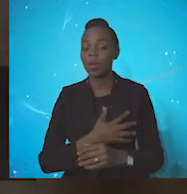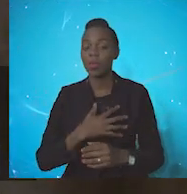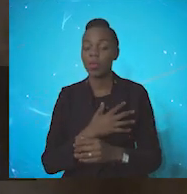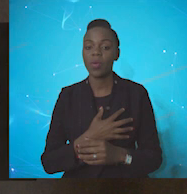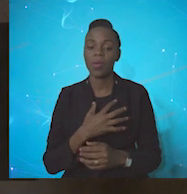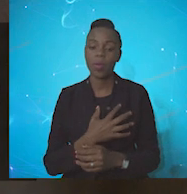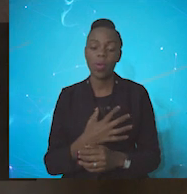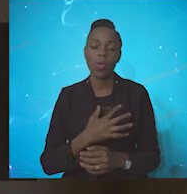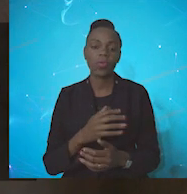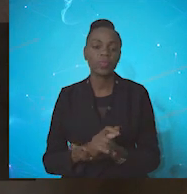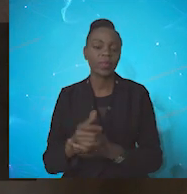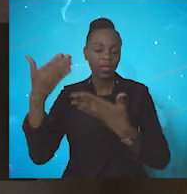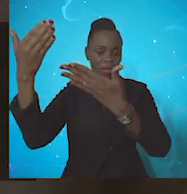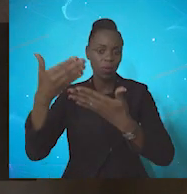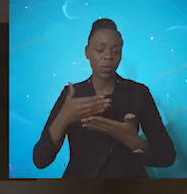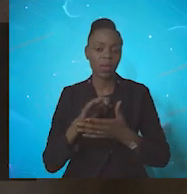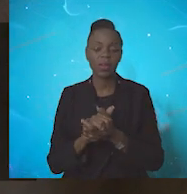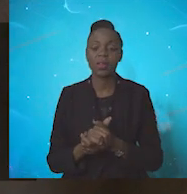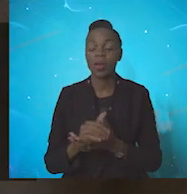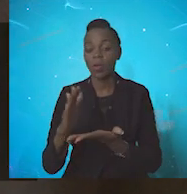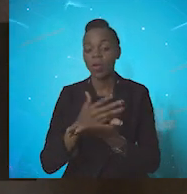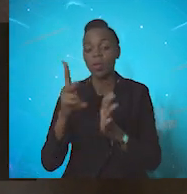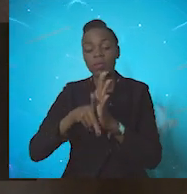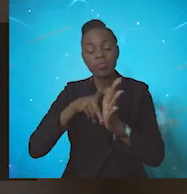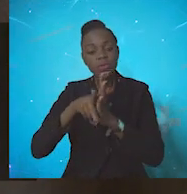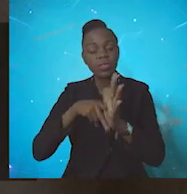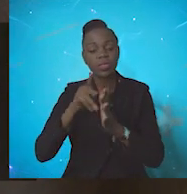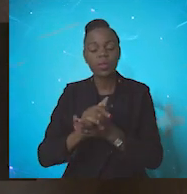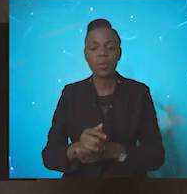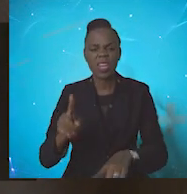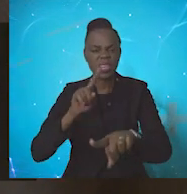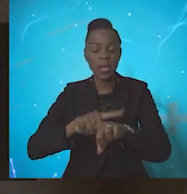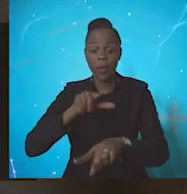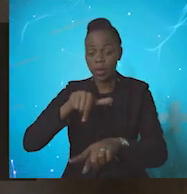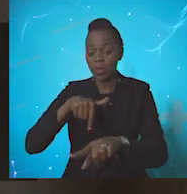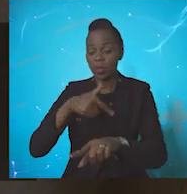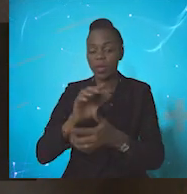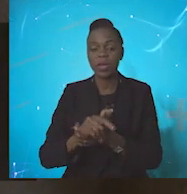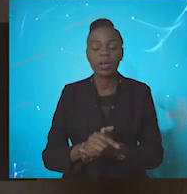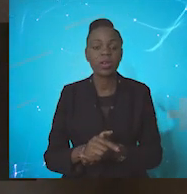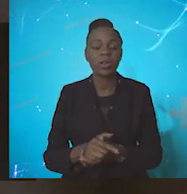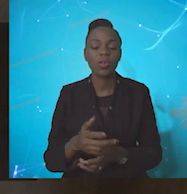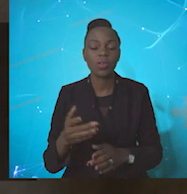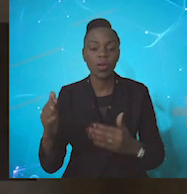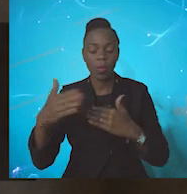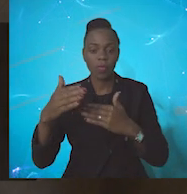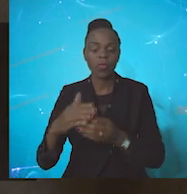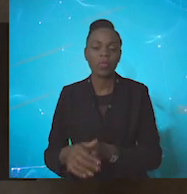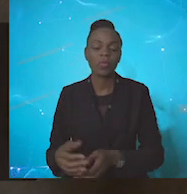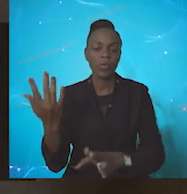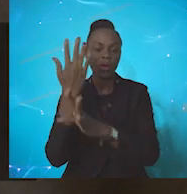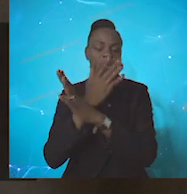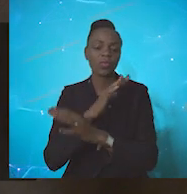exclusive glimpse into the groundbreaking ShareCM project, where every moment is a step towards saving lives and spreading